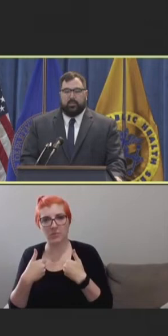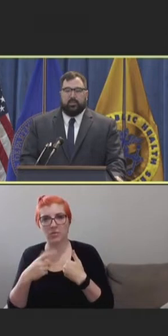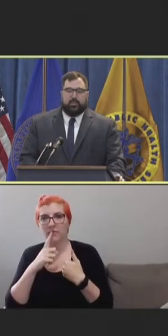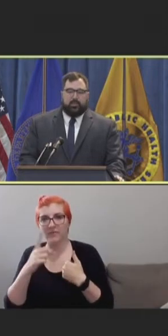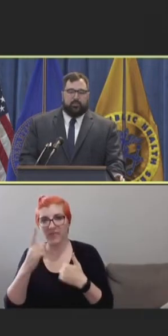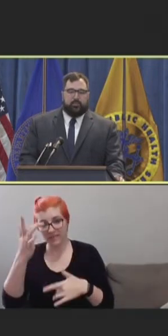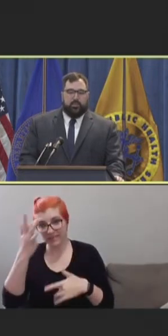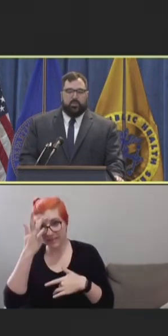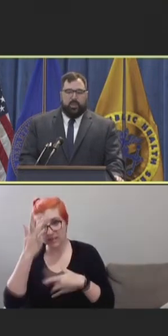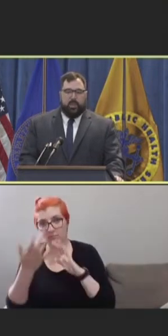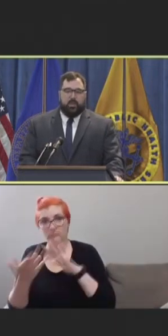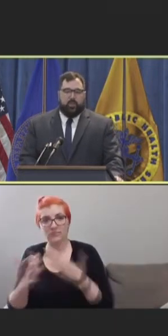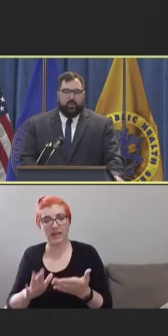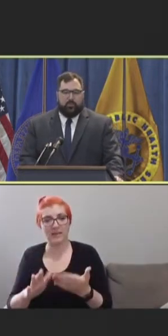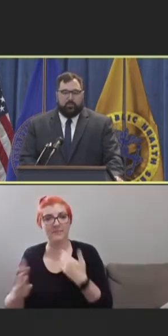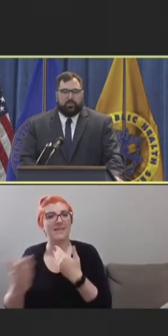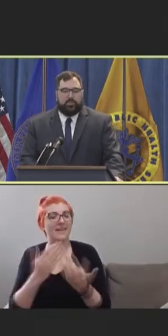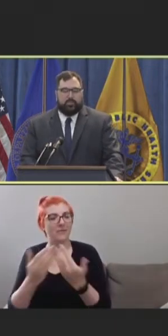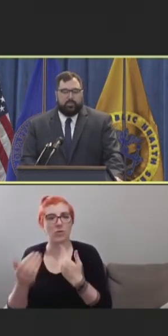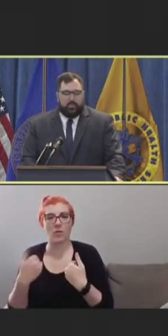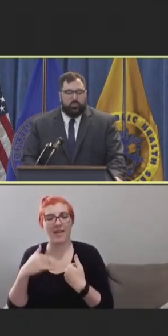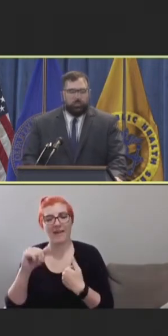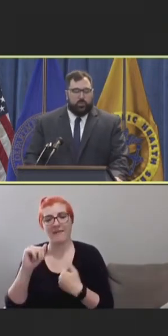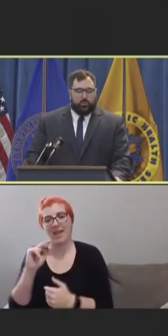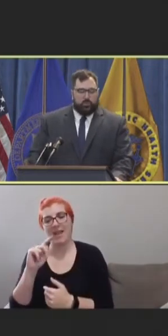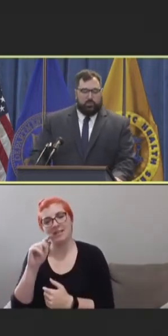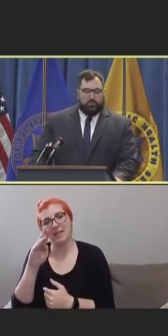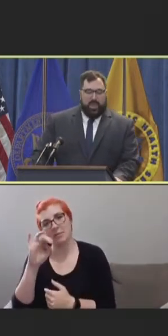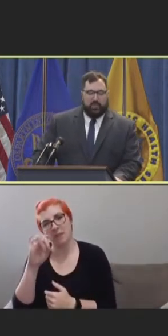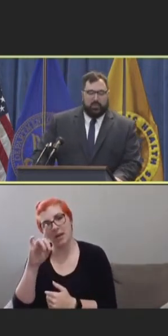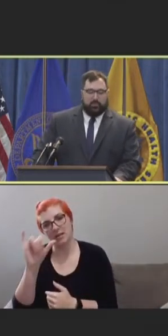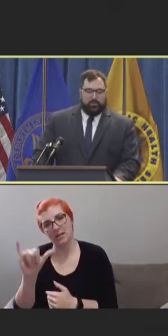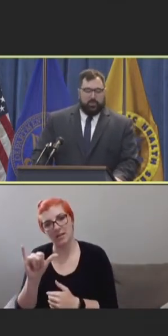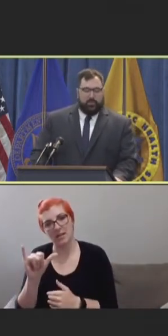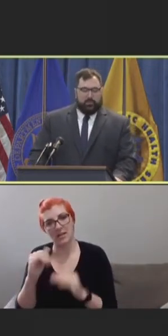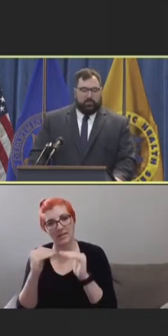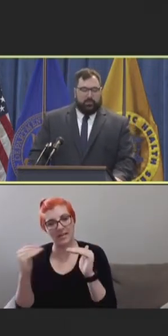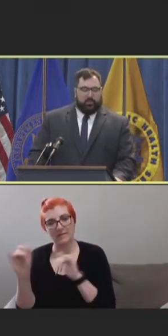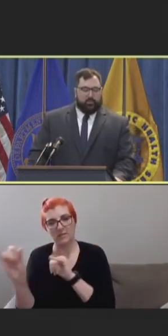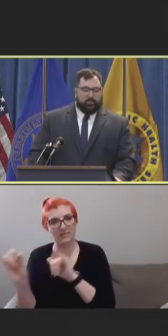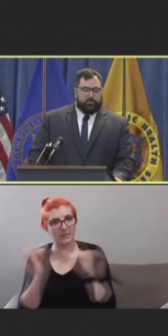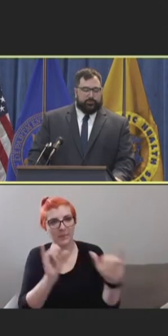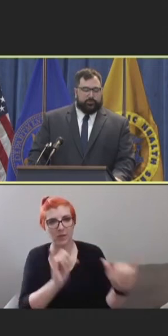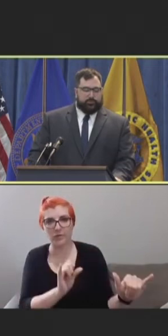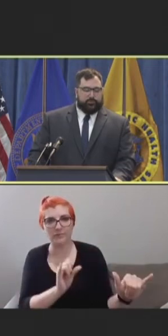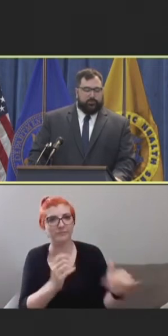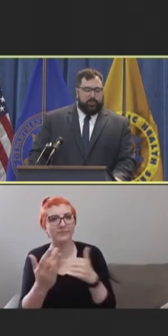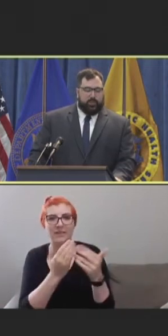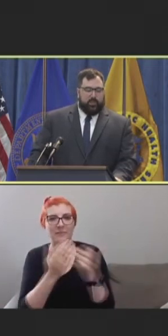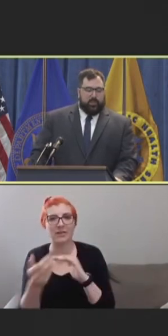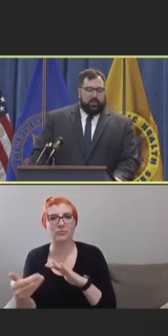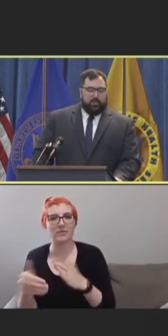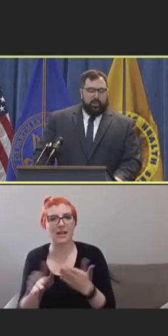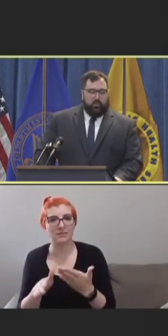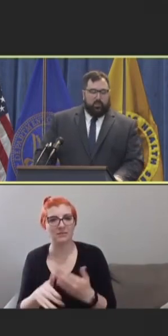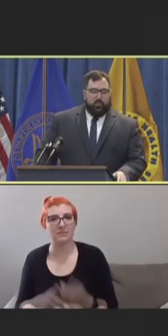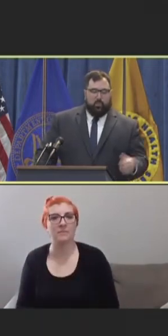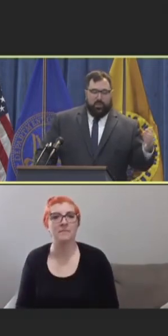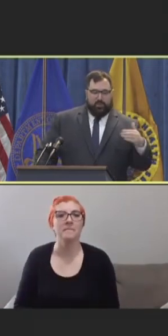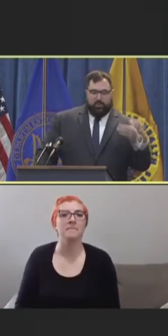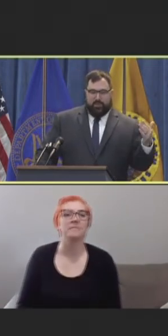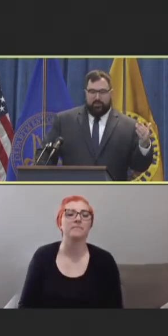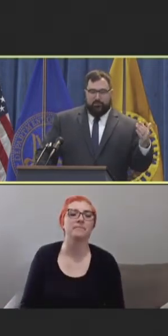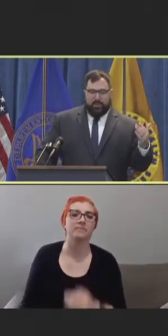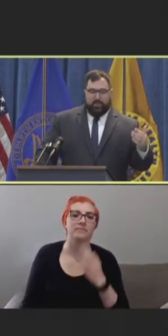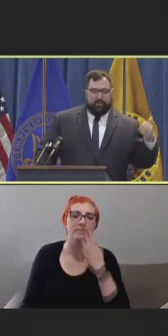die, even though they had antibody levels similar to that of the lean animals. Now, what